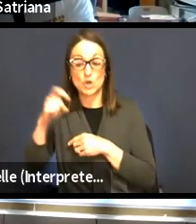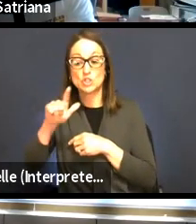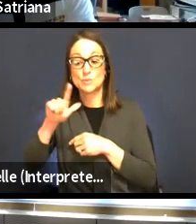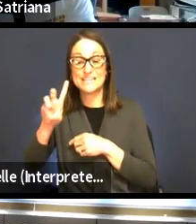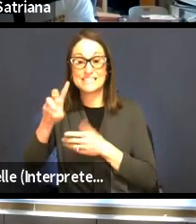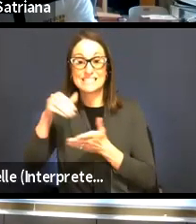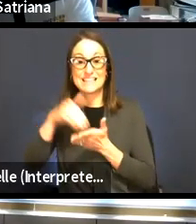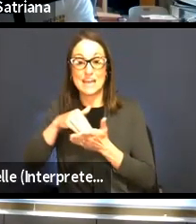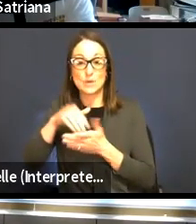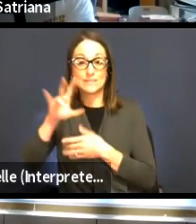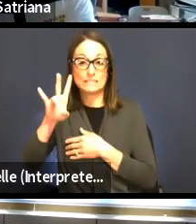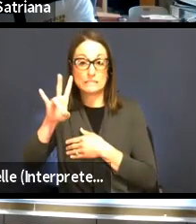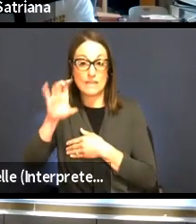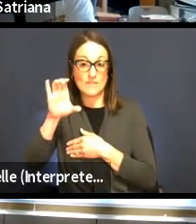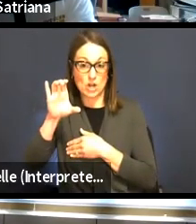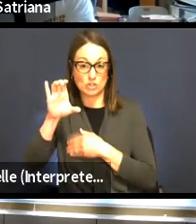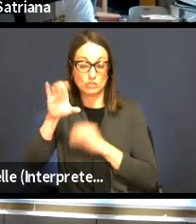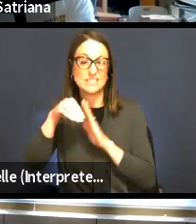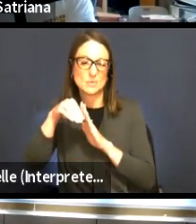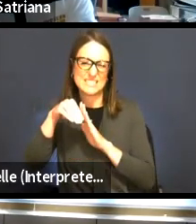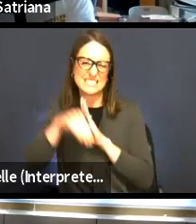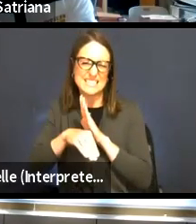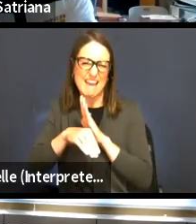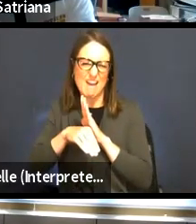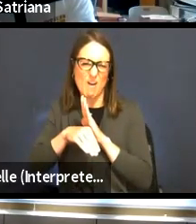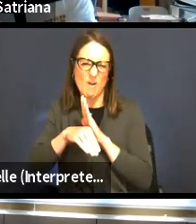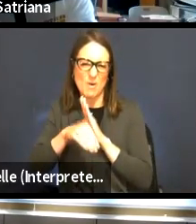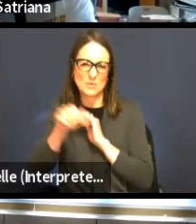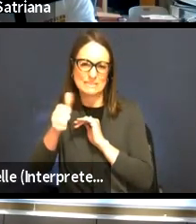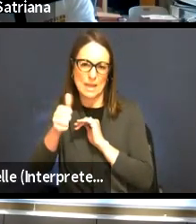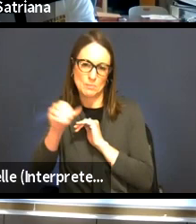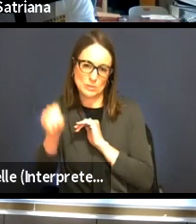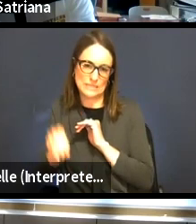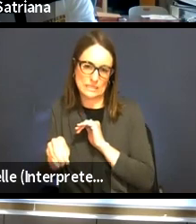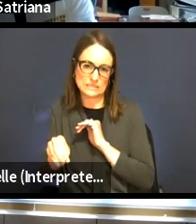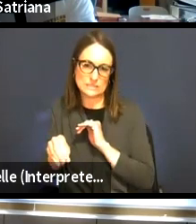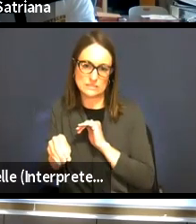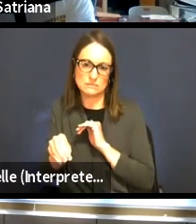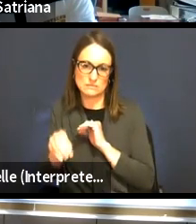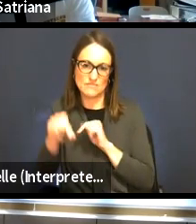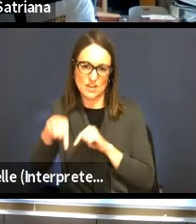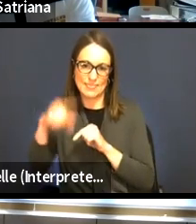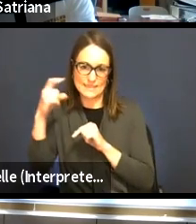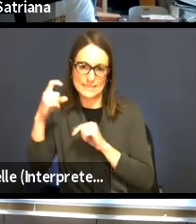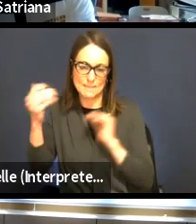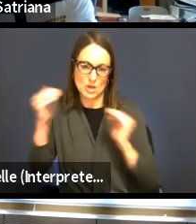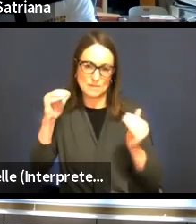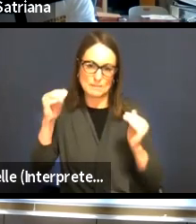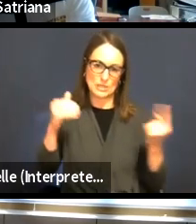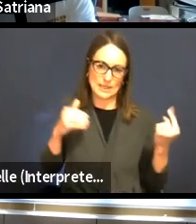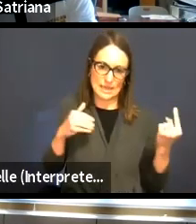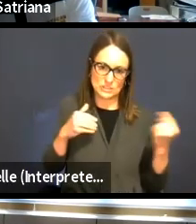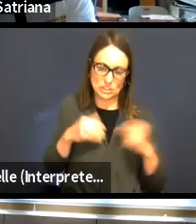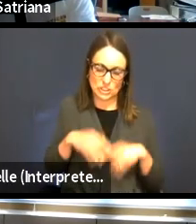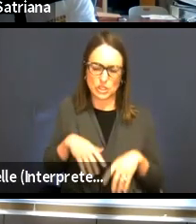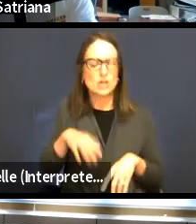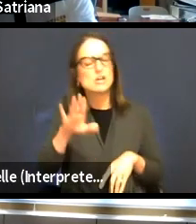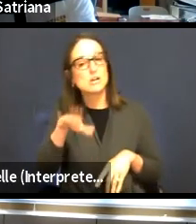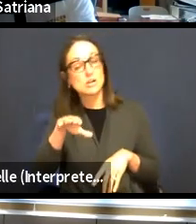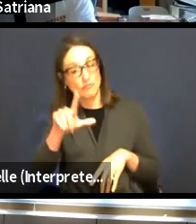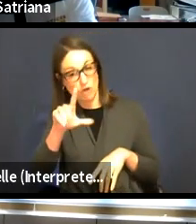26,700. So that's down just about 10%. Little no over different. 10%. Asking on the load